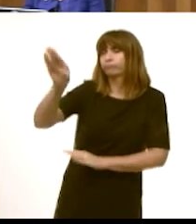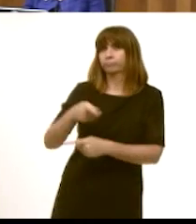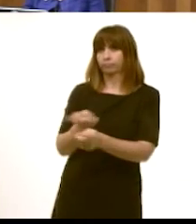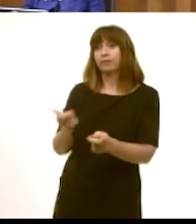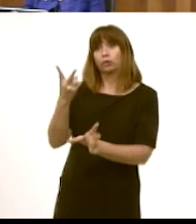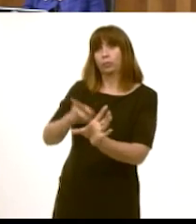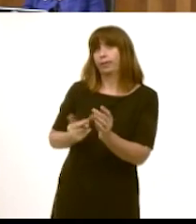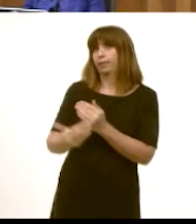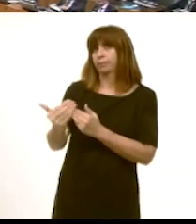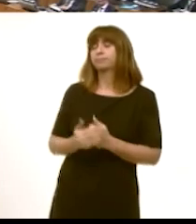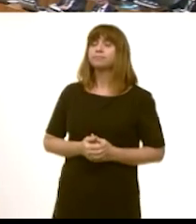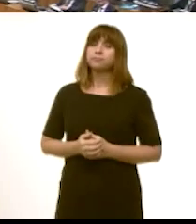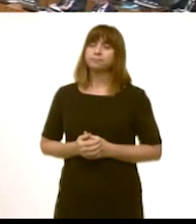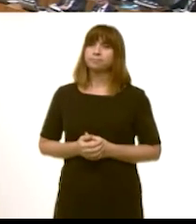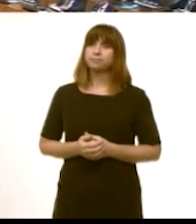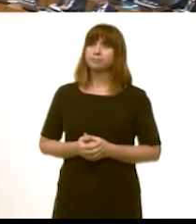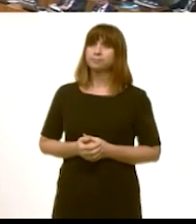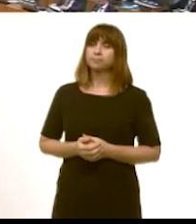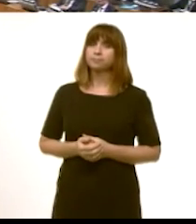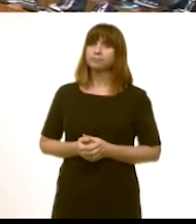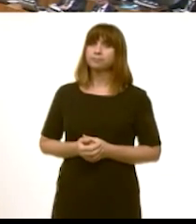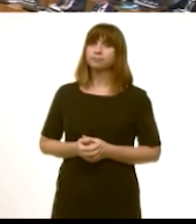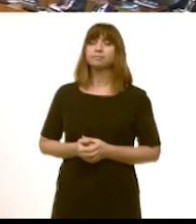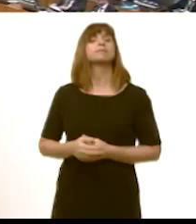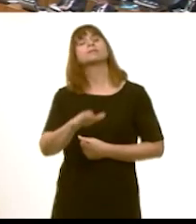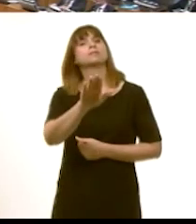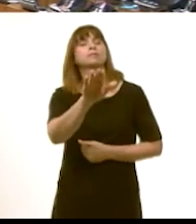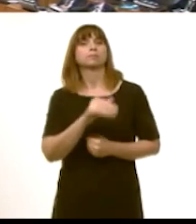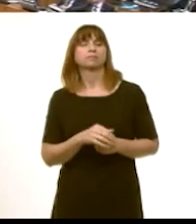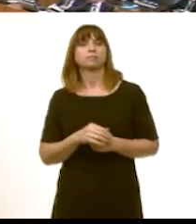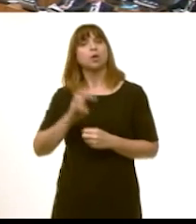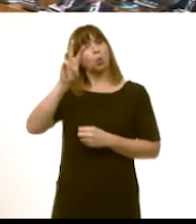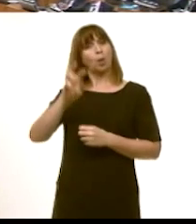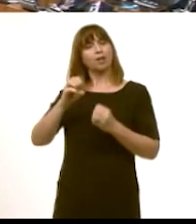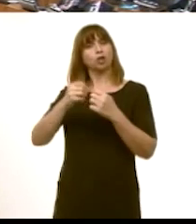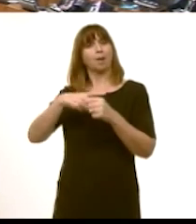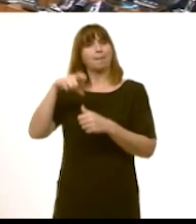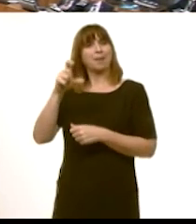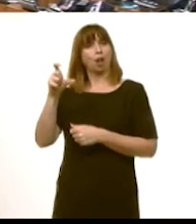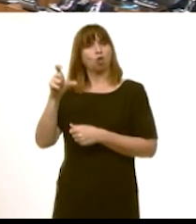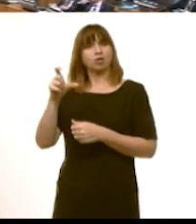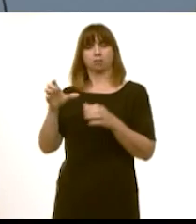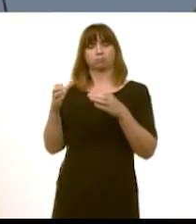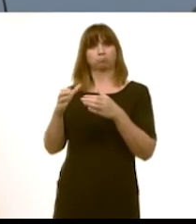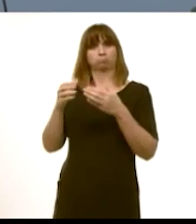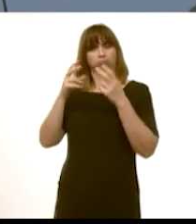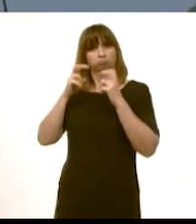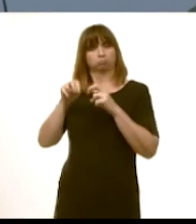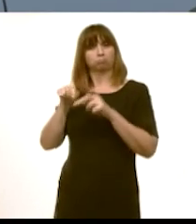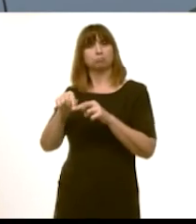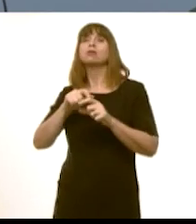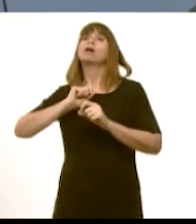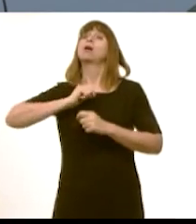Andrew R.T. Davis. Thank you, Deputy Presiding Officer. First Minister, the Welsh Baccalaureate offers some students the opportunity when applying